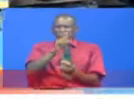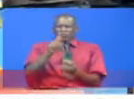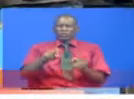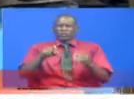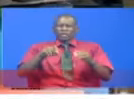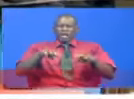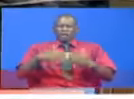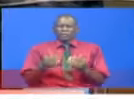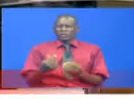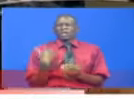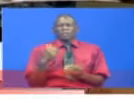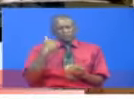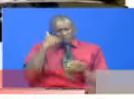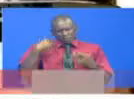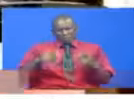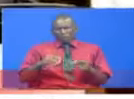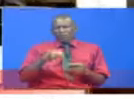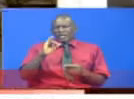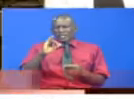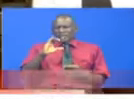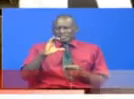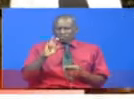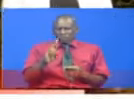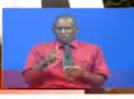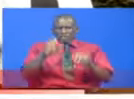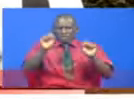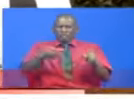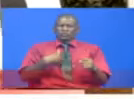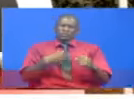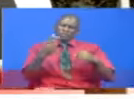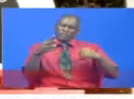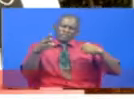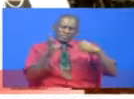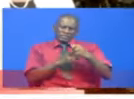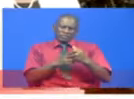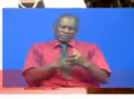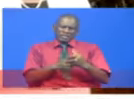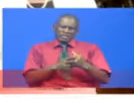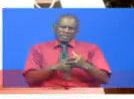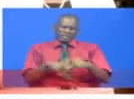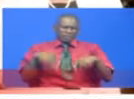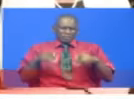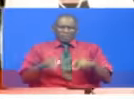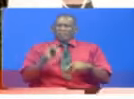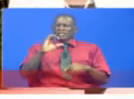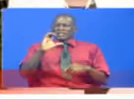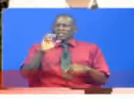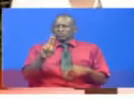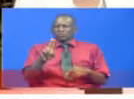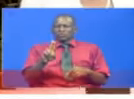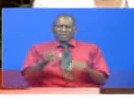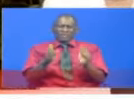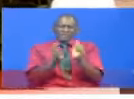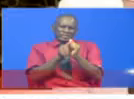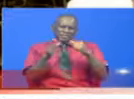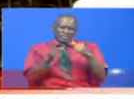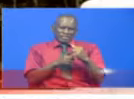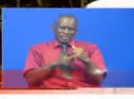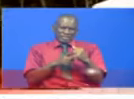care. And yes, the number is 27. 27 are still in ICU. 16 are